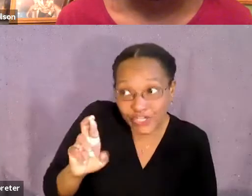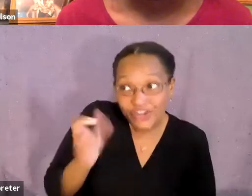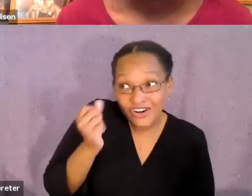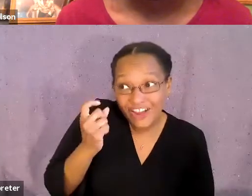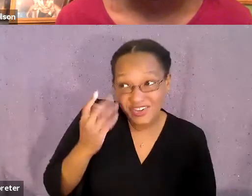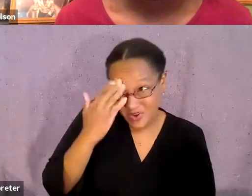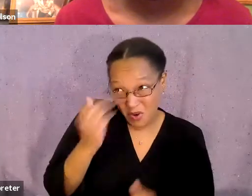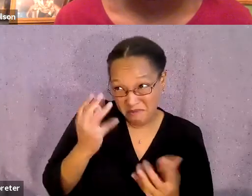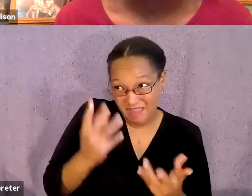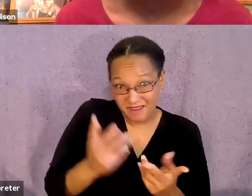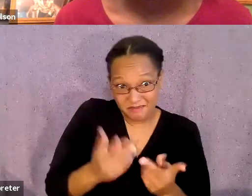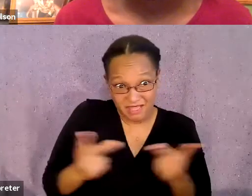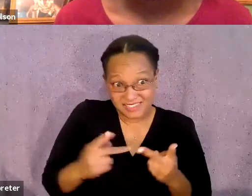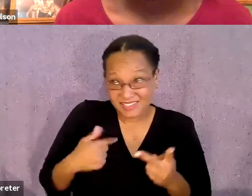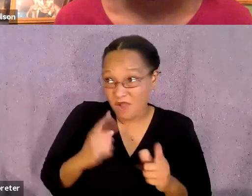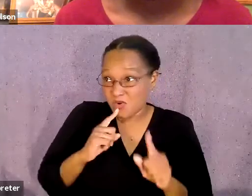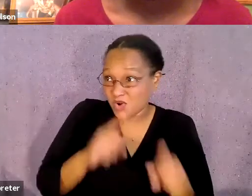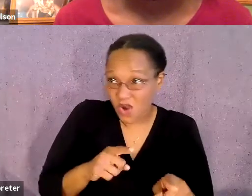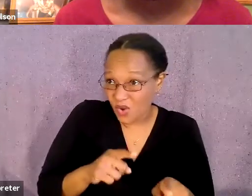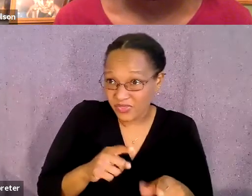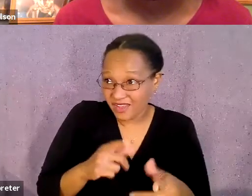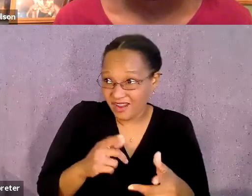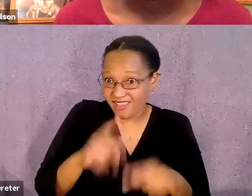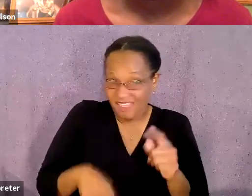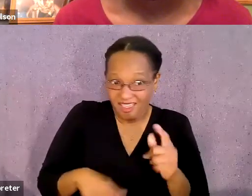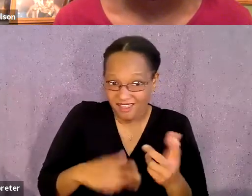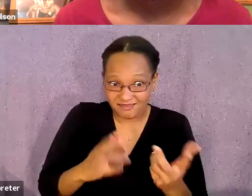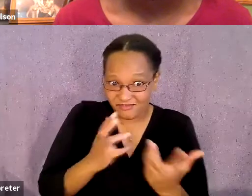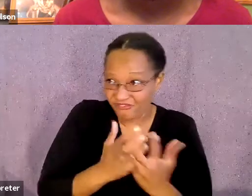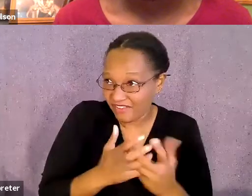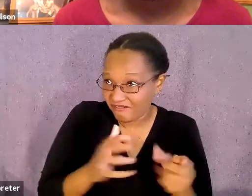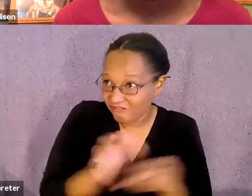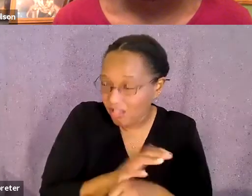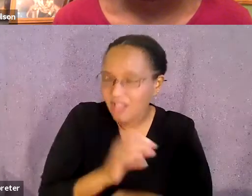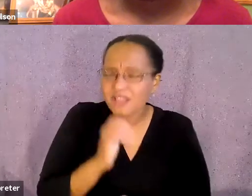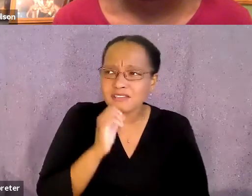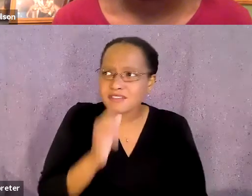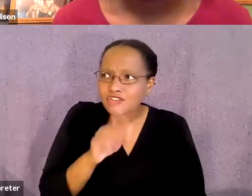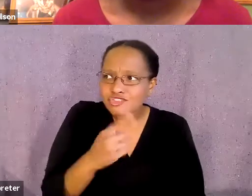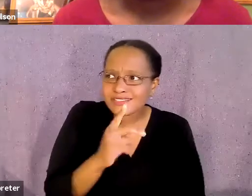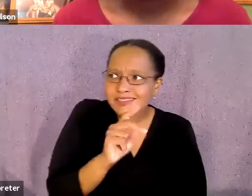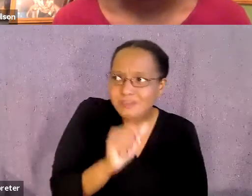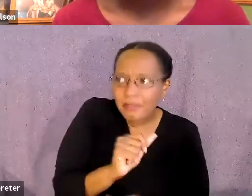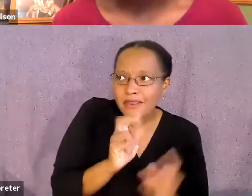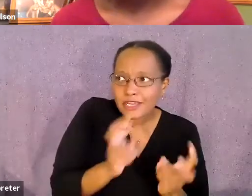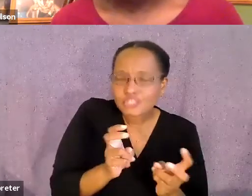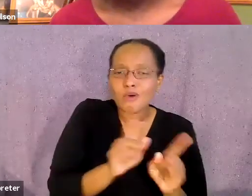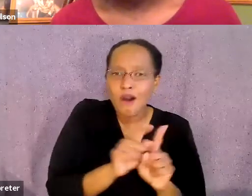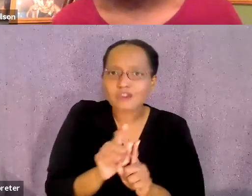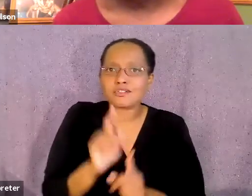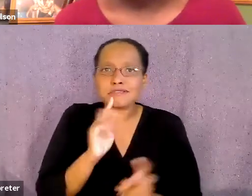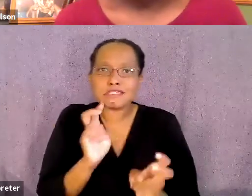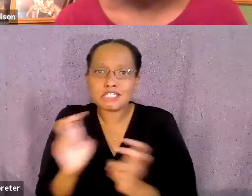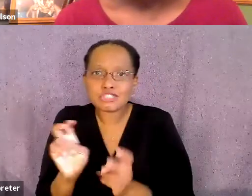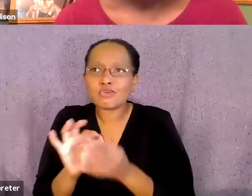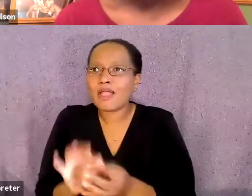in that you'll be able to get in? And it's not just issue of accessibility, which is important. It's an issue of the fact that so many of